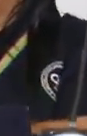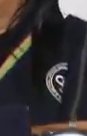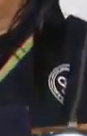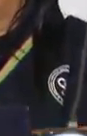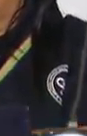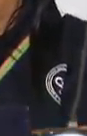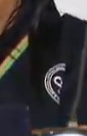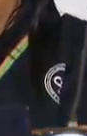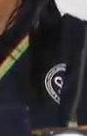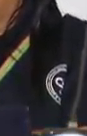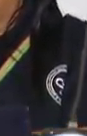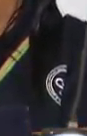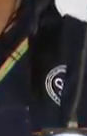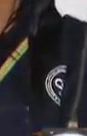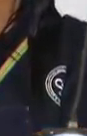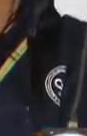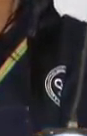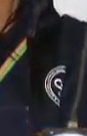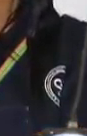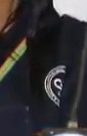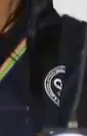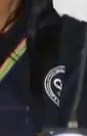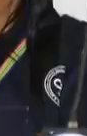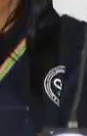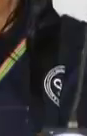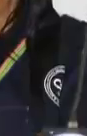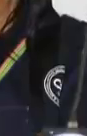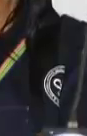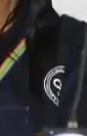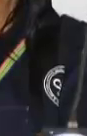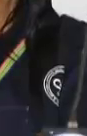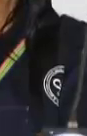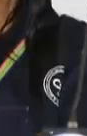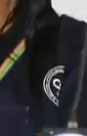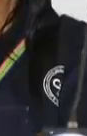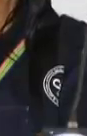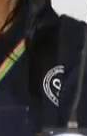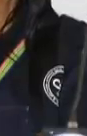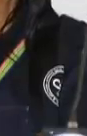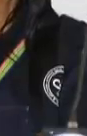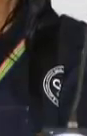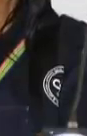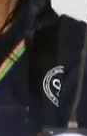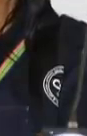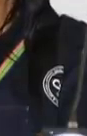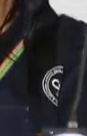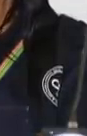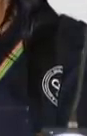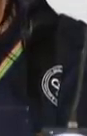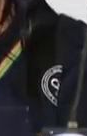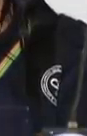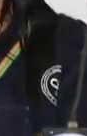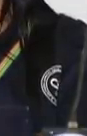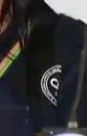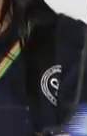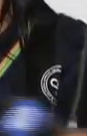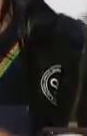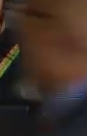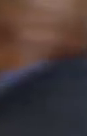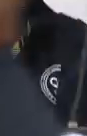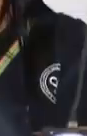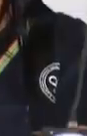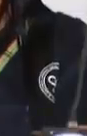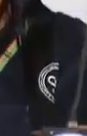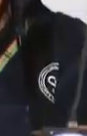that one. Yes. The position, you may decide an X or a tick, but somebody marks even the face of a